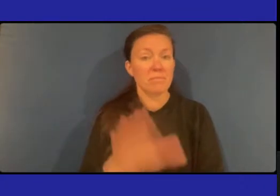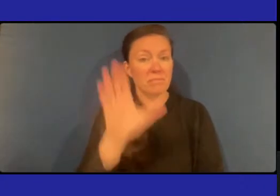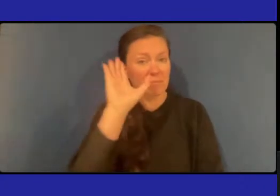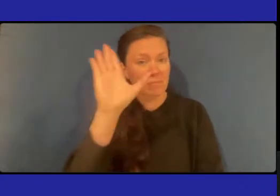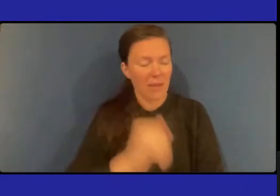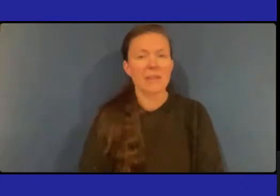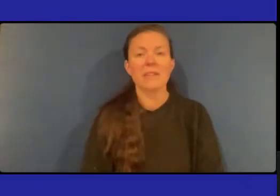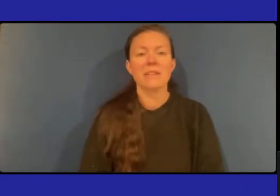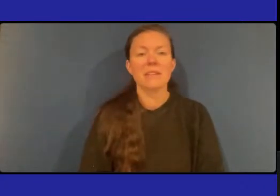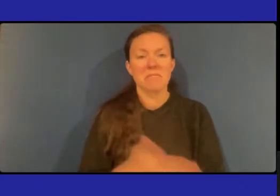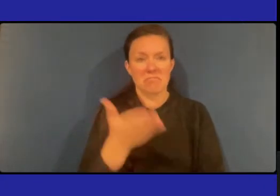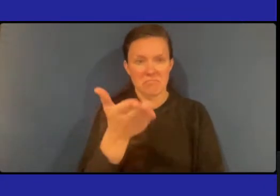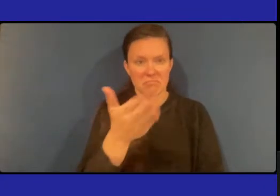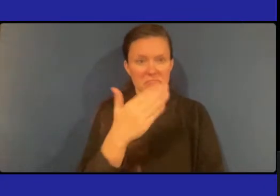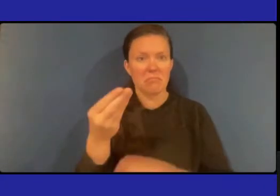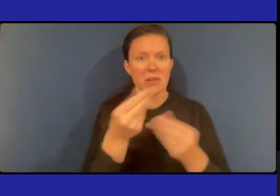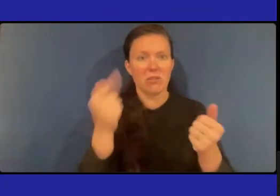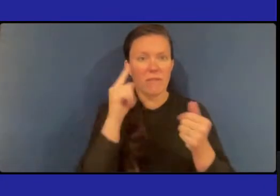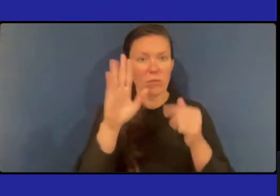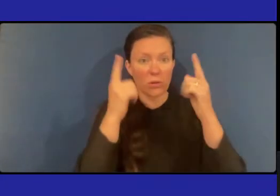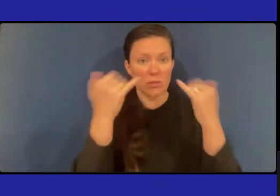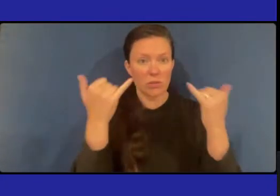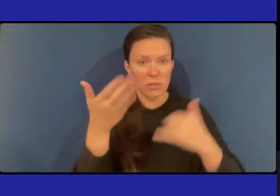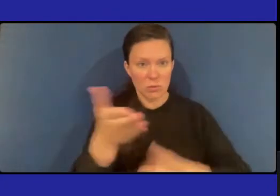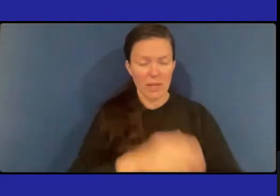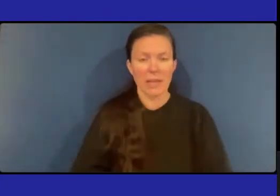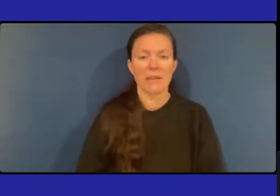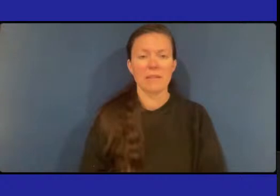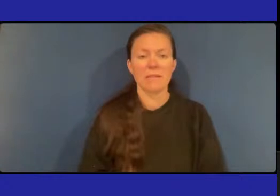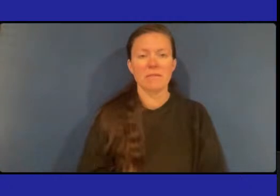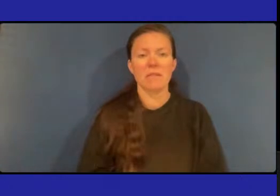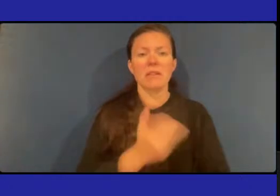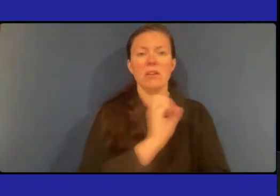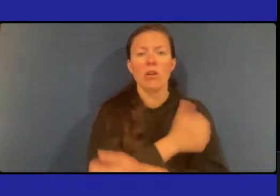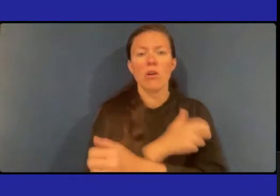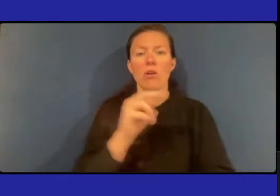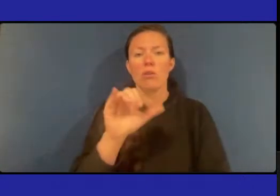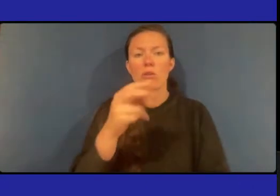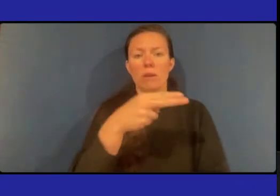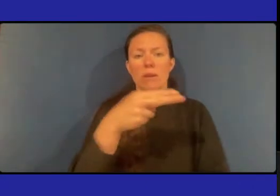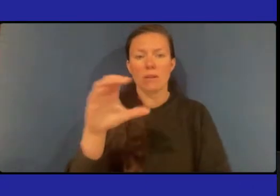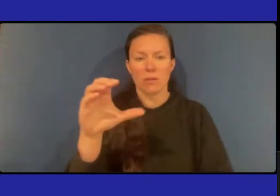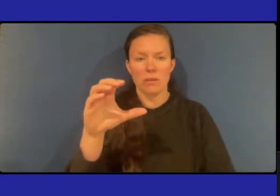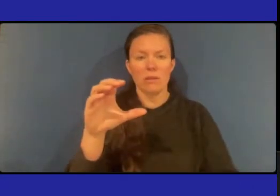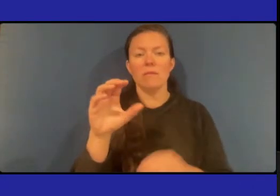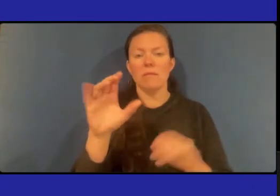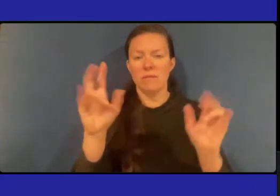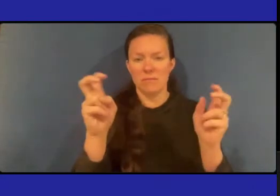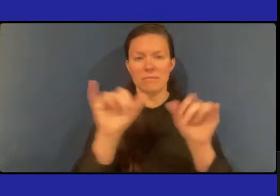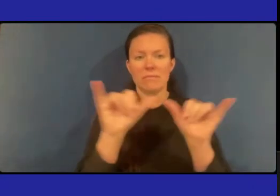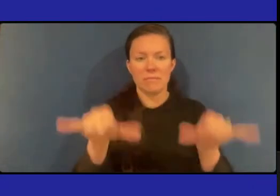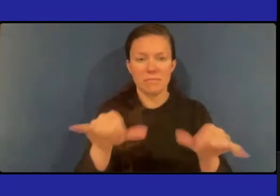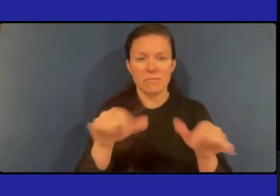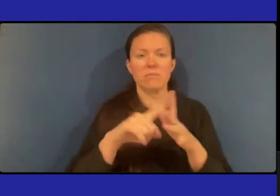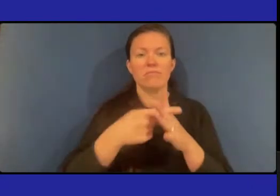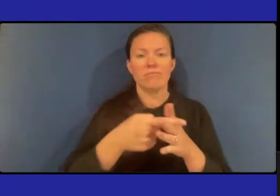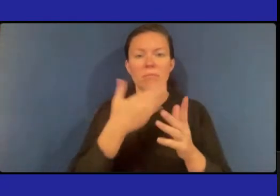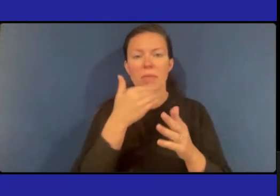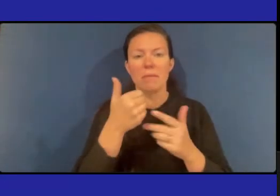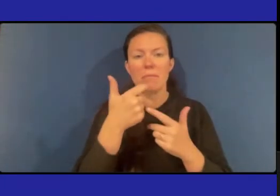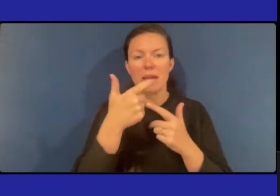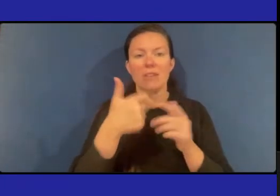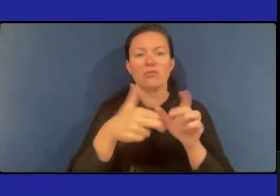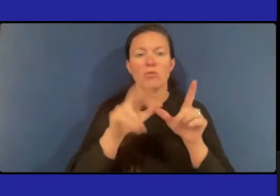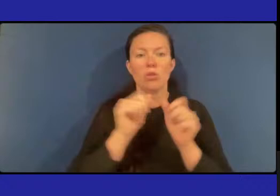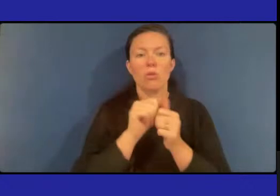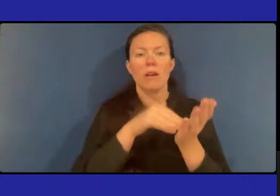Here's the resolution for your consideration today, authorizing the New York City Health and Hospitals Corporation, the system, to execute a best interest renewal with Physician Affiliate